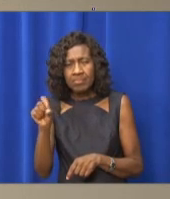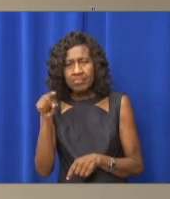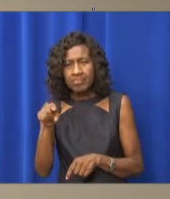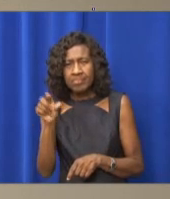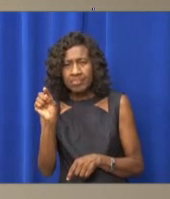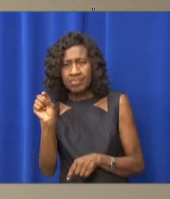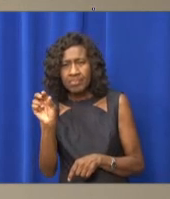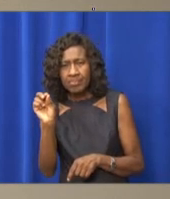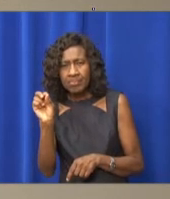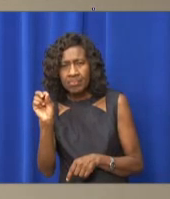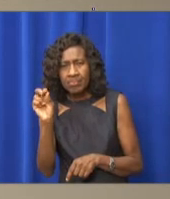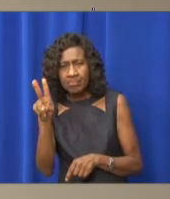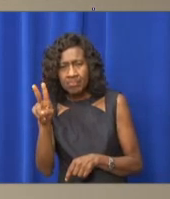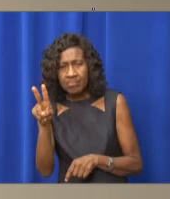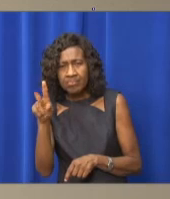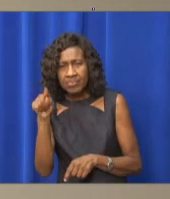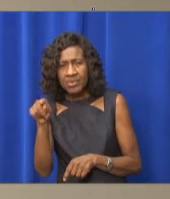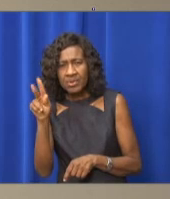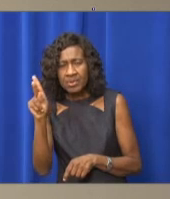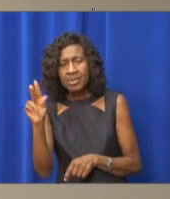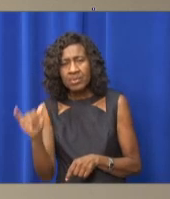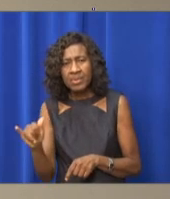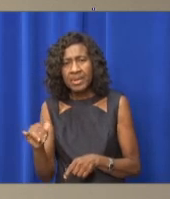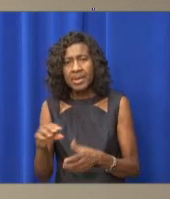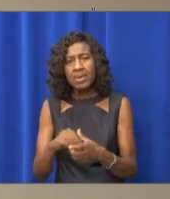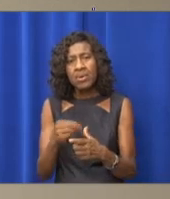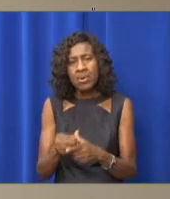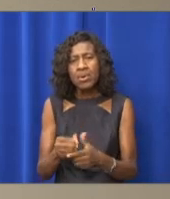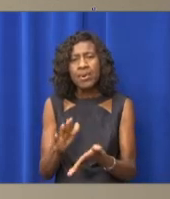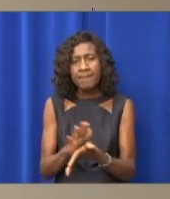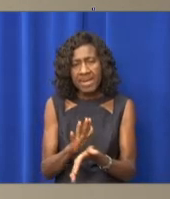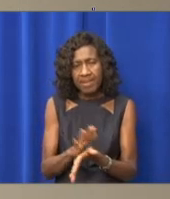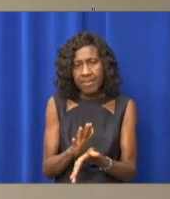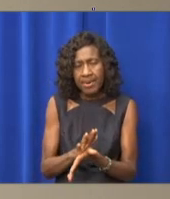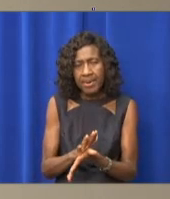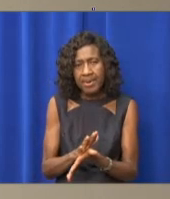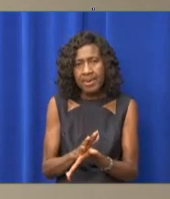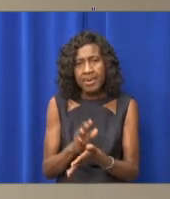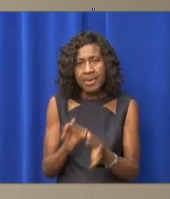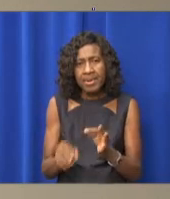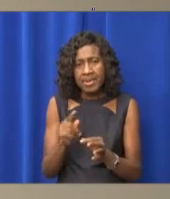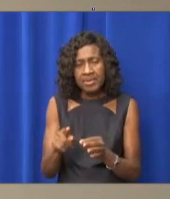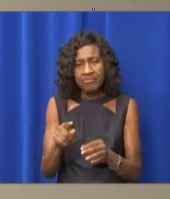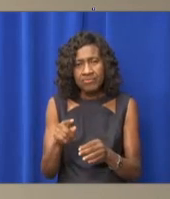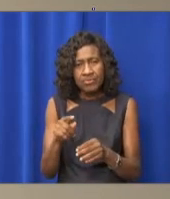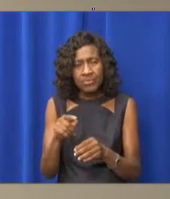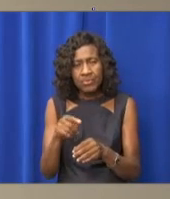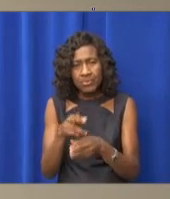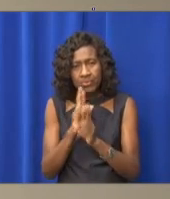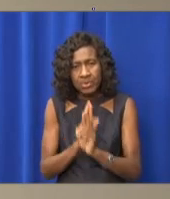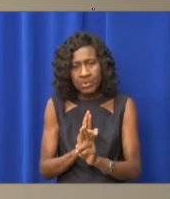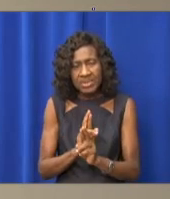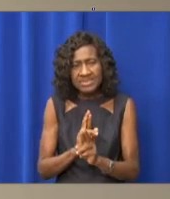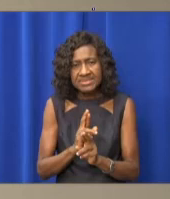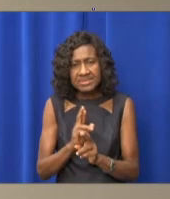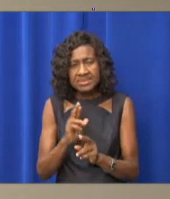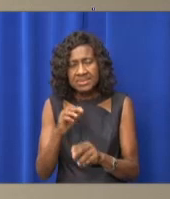dhrs.gov.ky, or by hard copy by sending a request to the Health Insurance Commission at